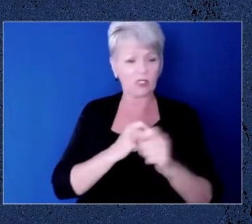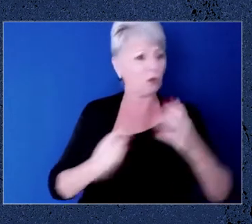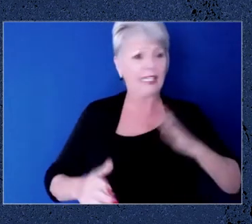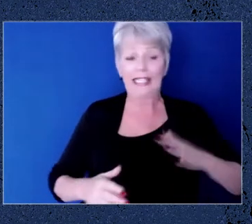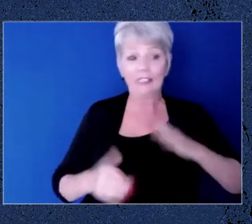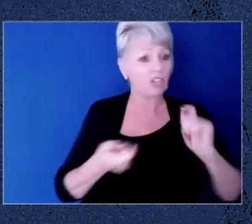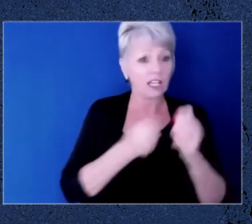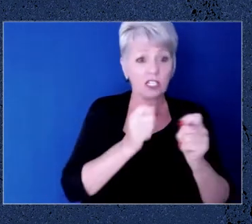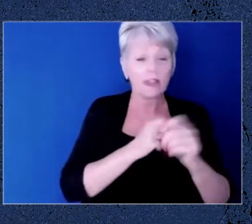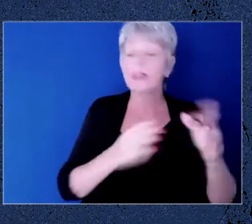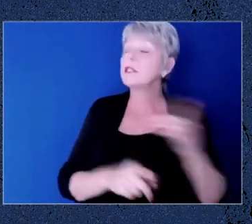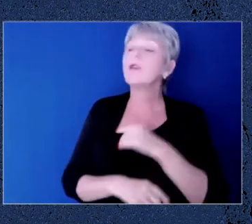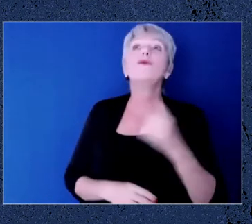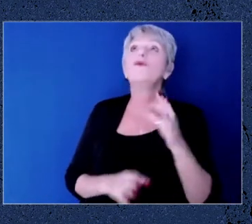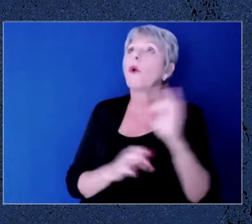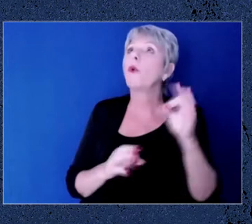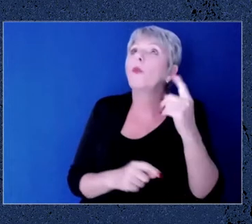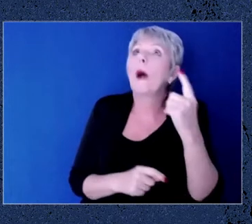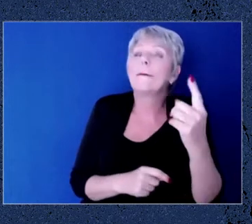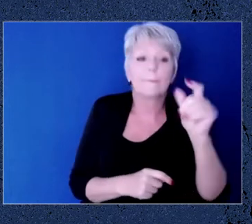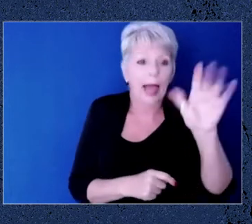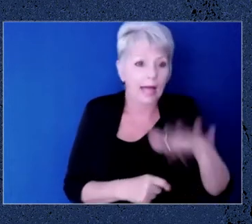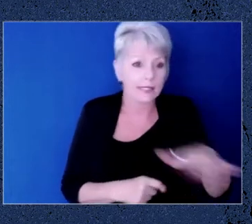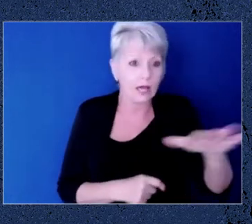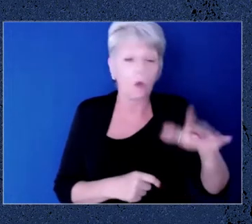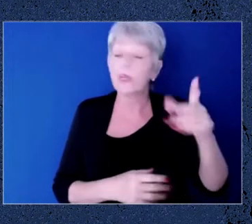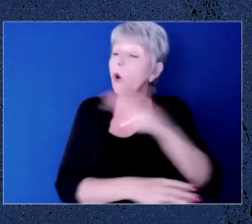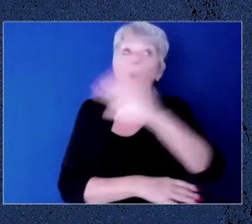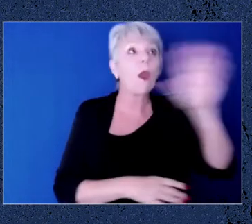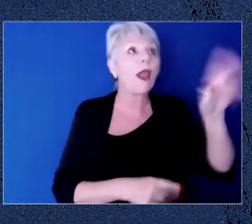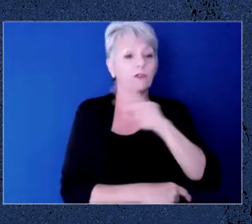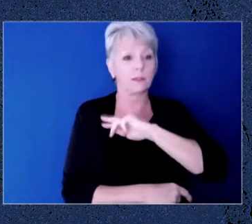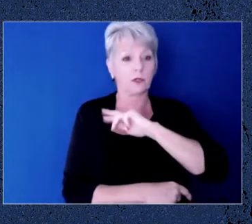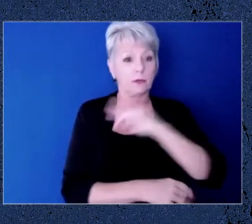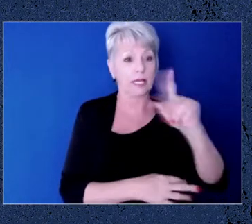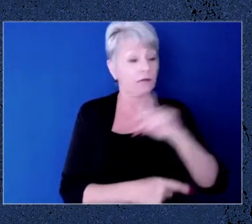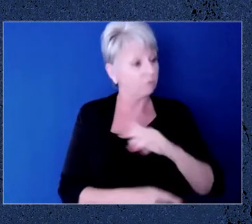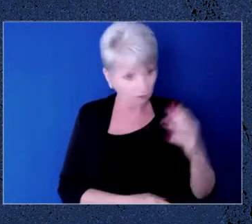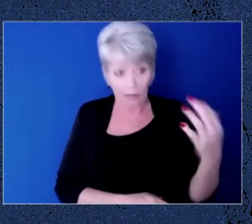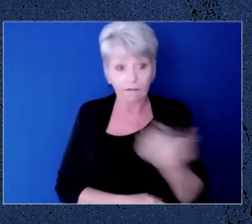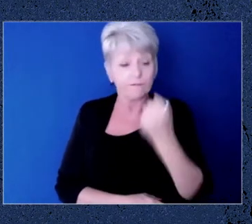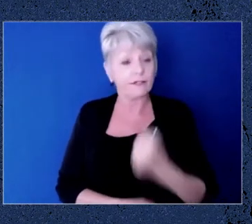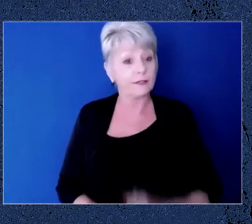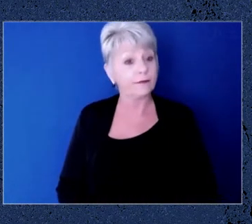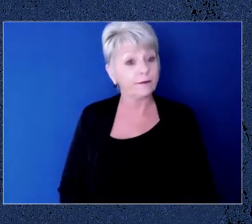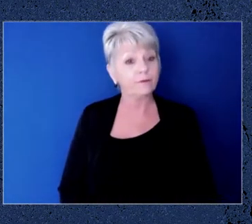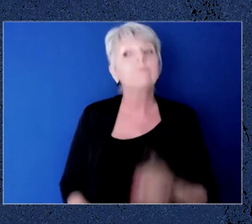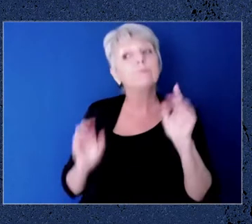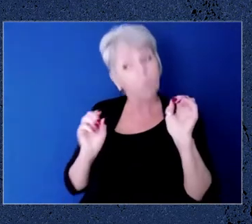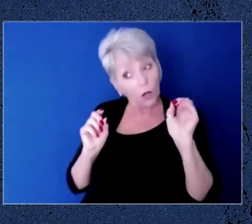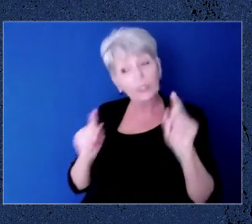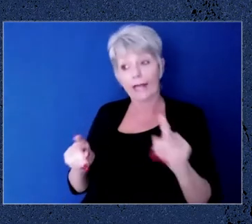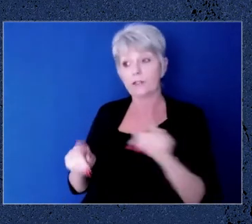bullet. It's, we all have a responsibility and obligation. So I'd love to hear a little bit about your specific